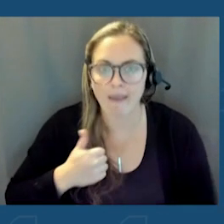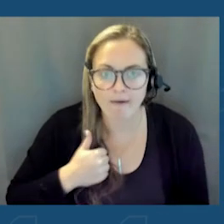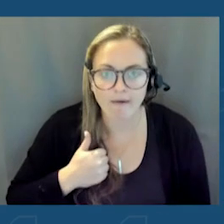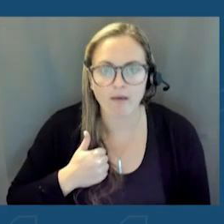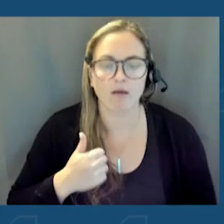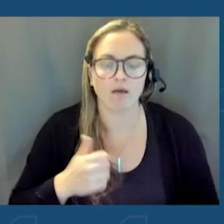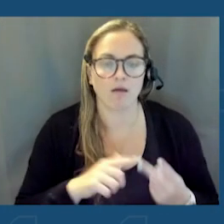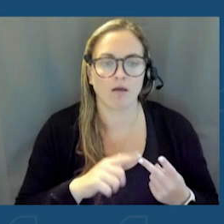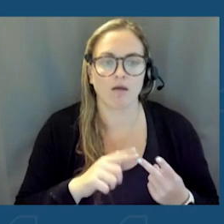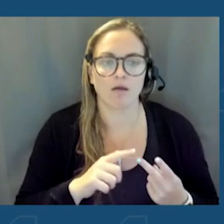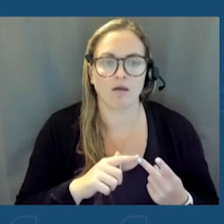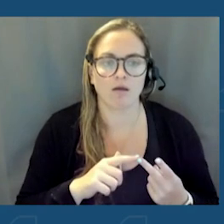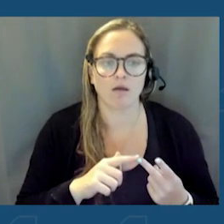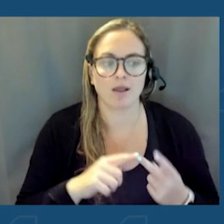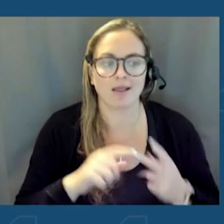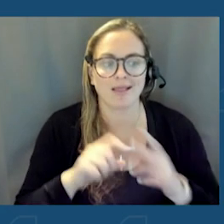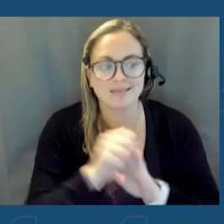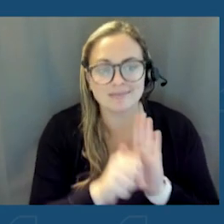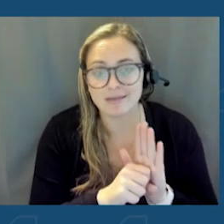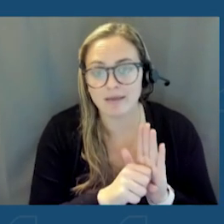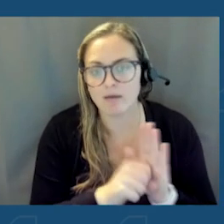State Police in Pennsylvania,